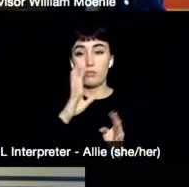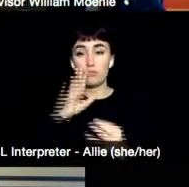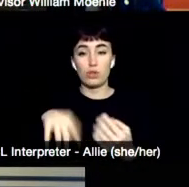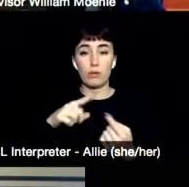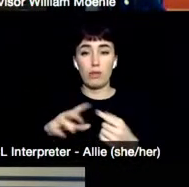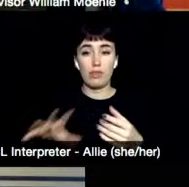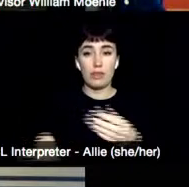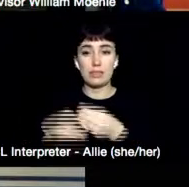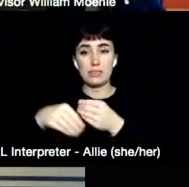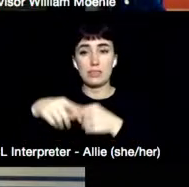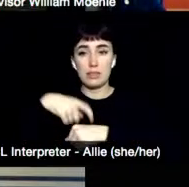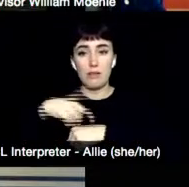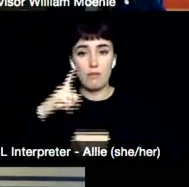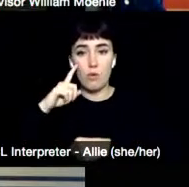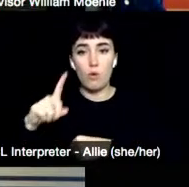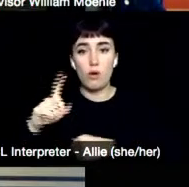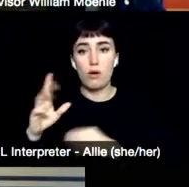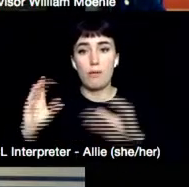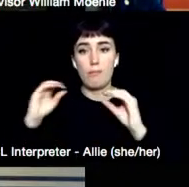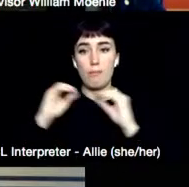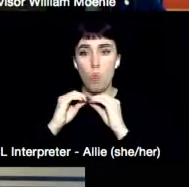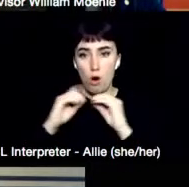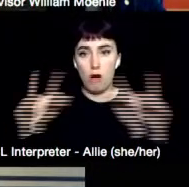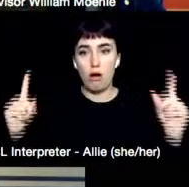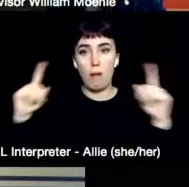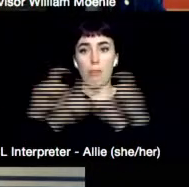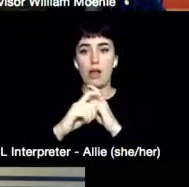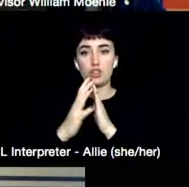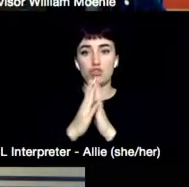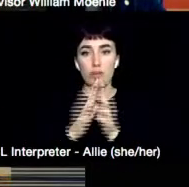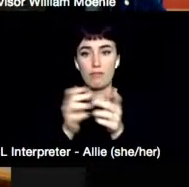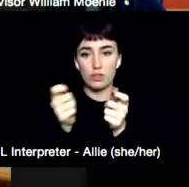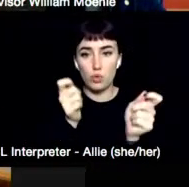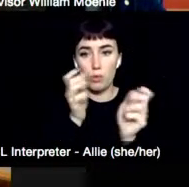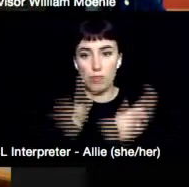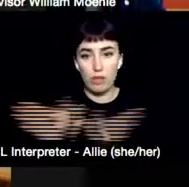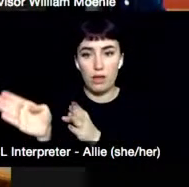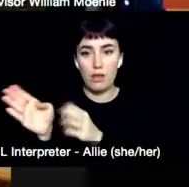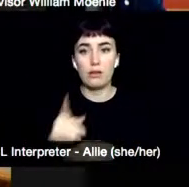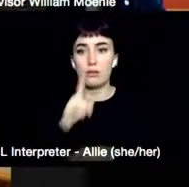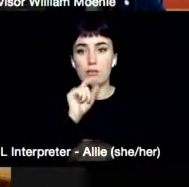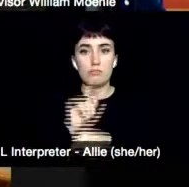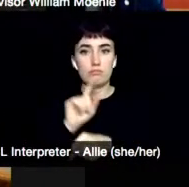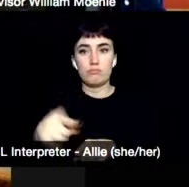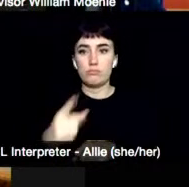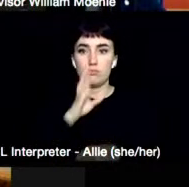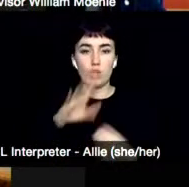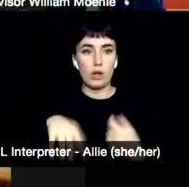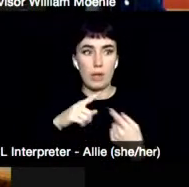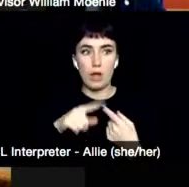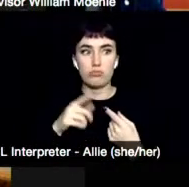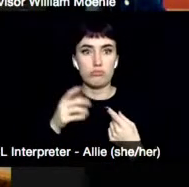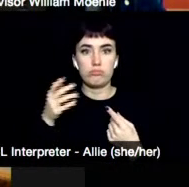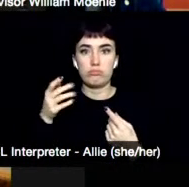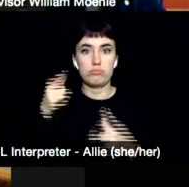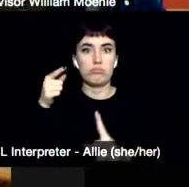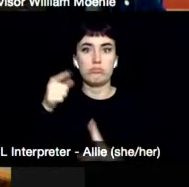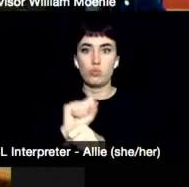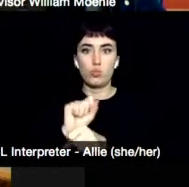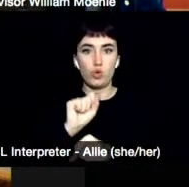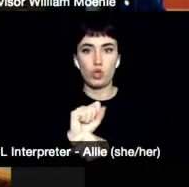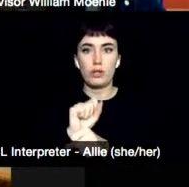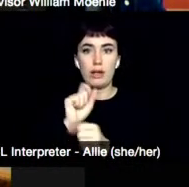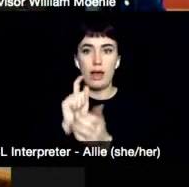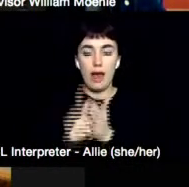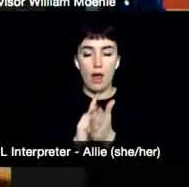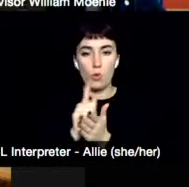additional time for a more complex traffic control plan. We're literally just talking about working